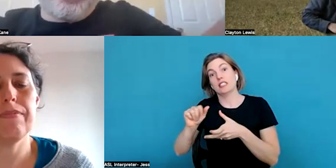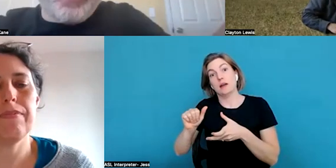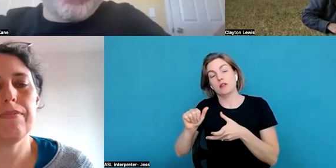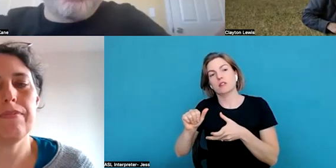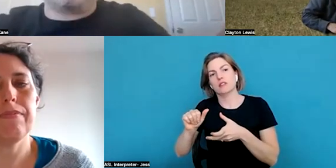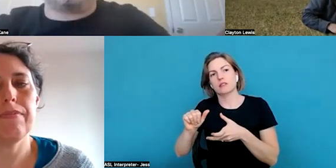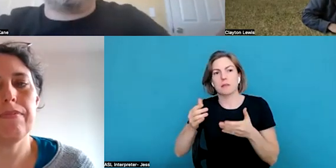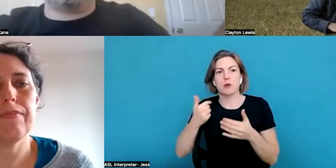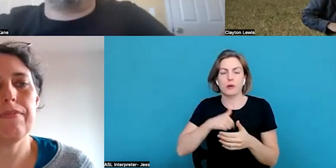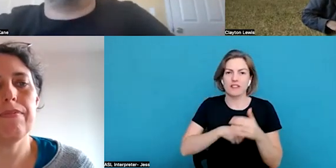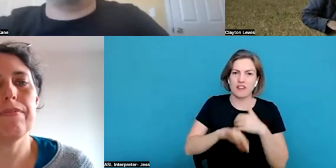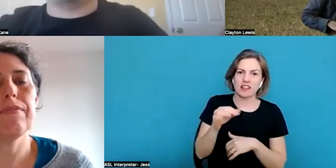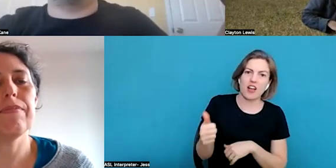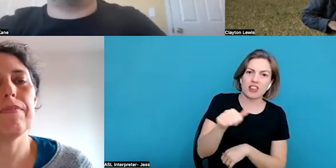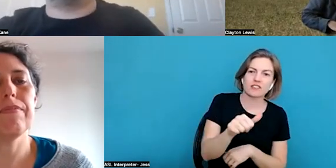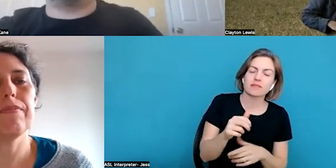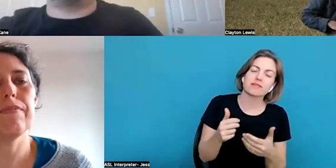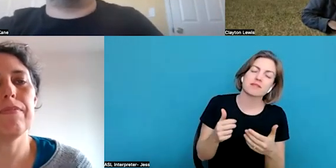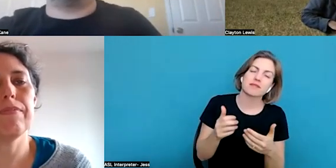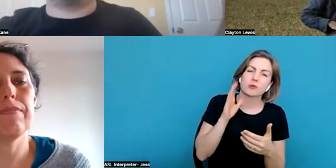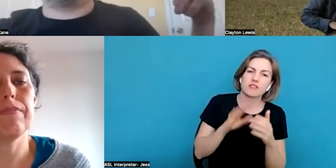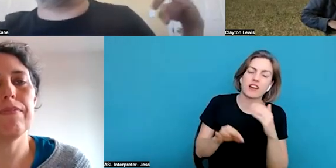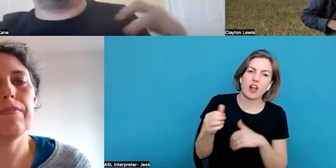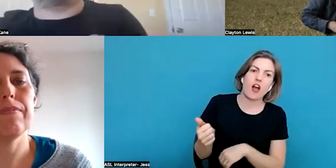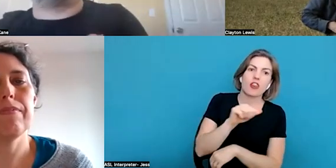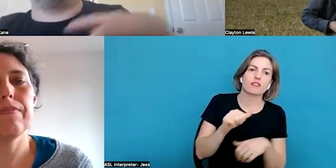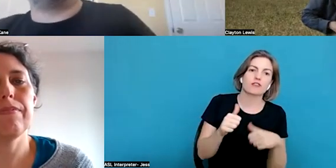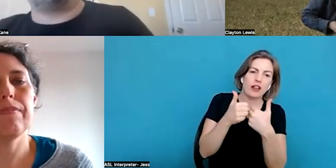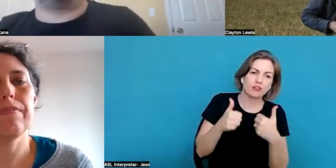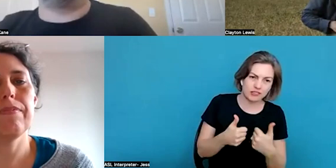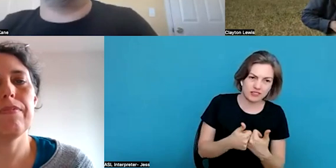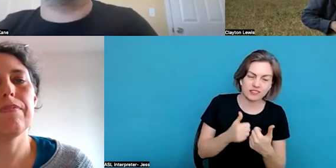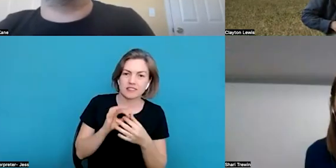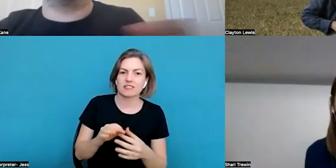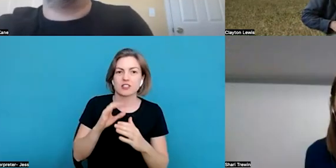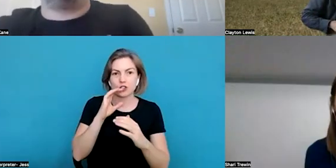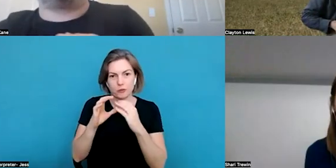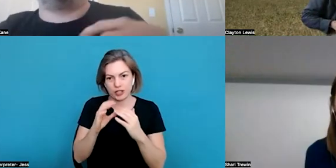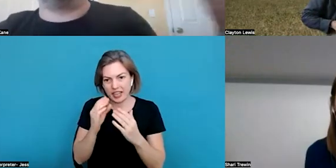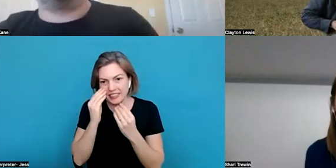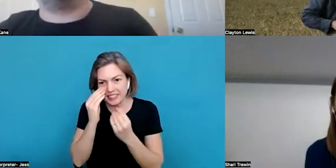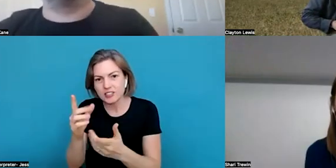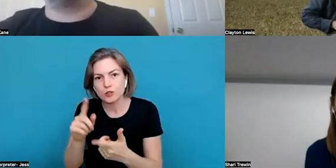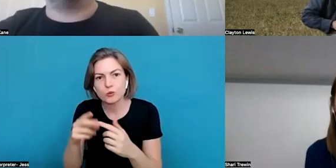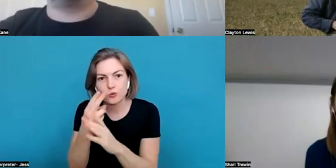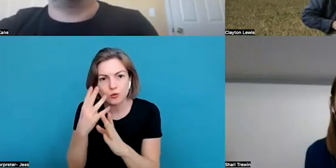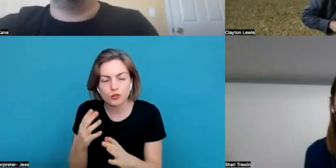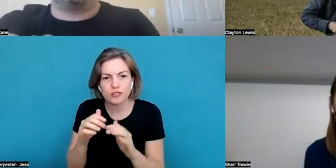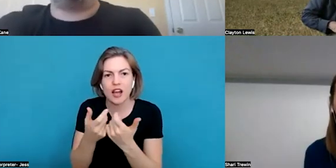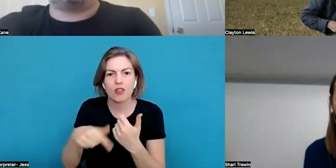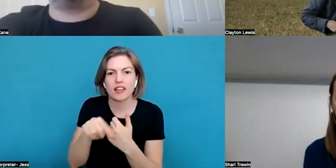we might run into some other, we're going to run into some other challenges there about communicating that to users, about how they might approach